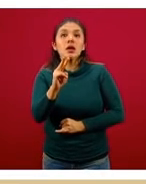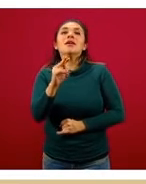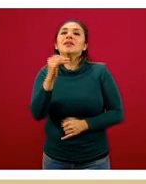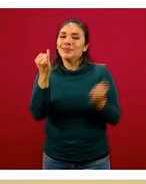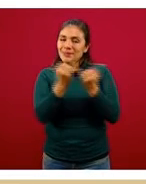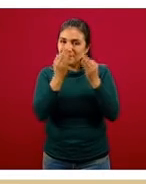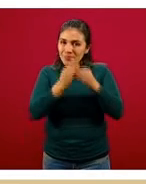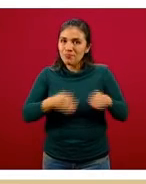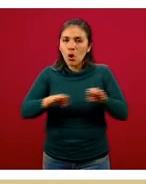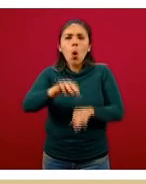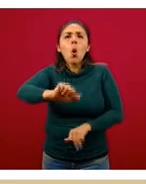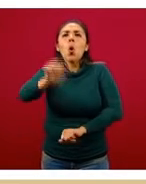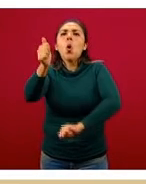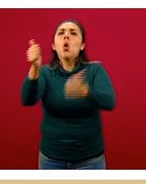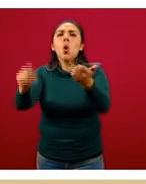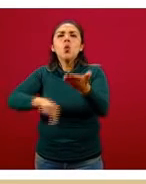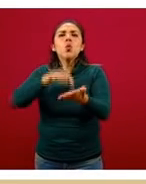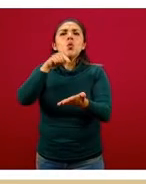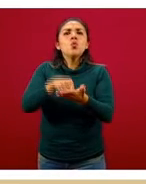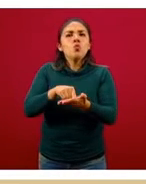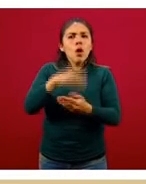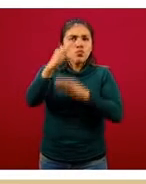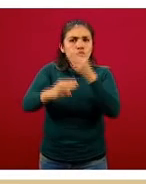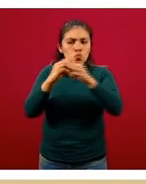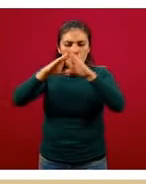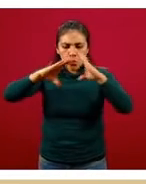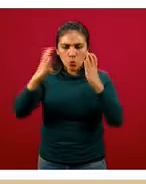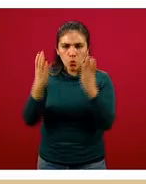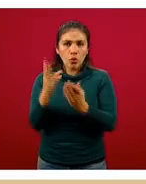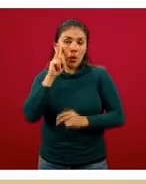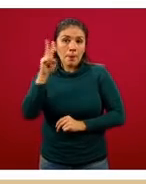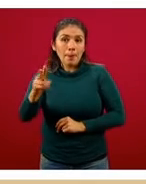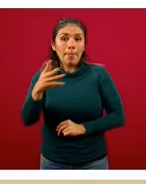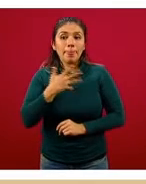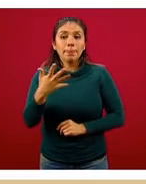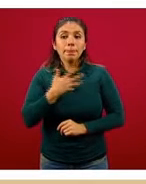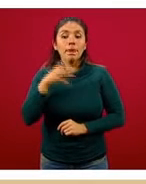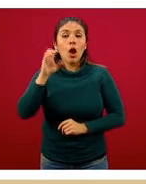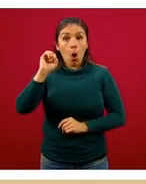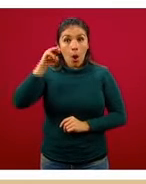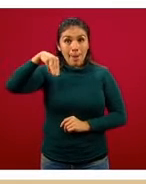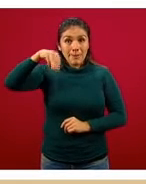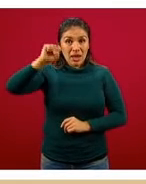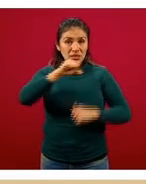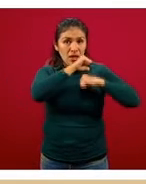of representation of the active pandemic. We stand at a 51%,